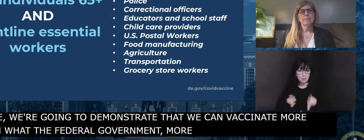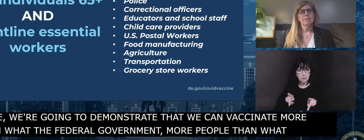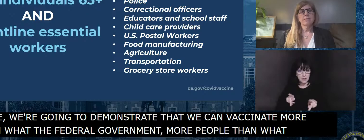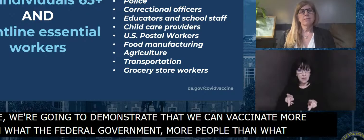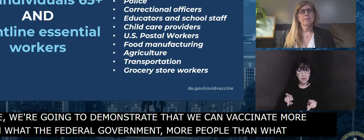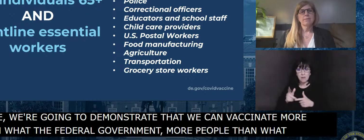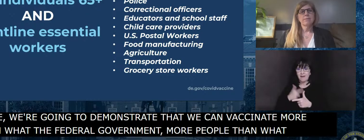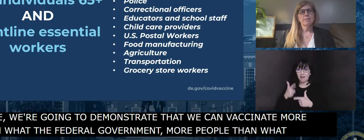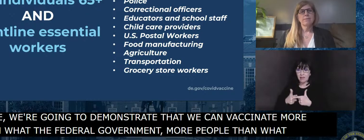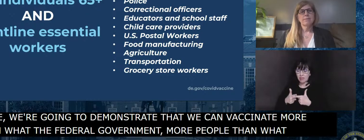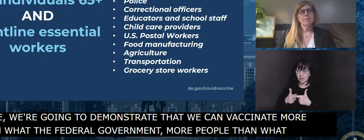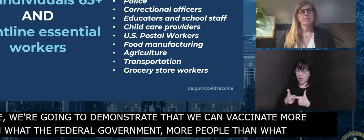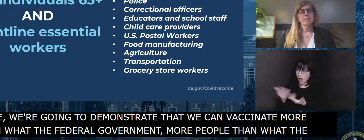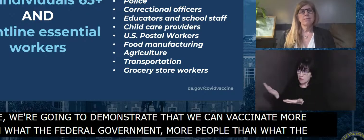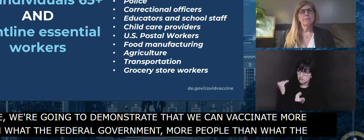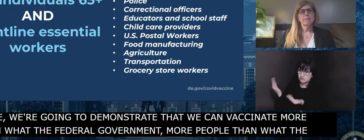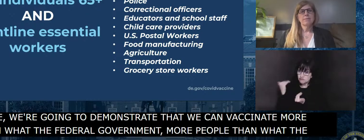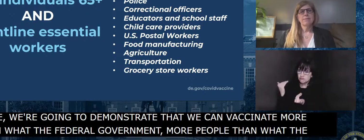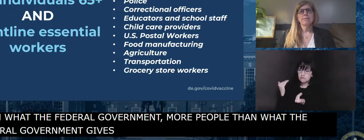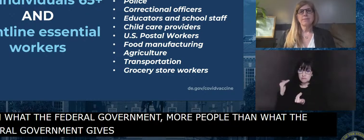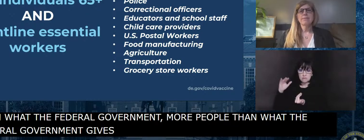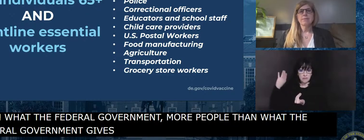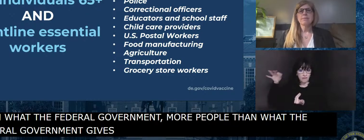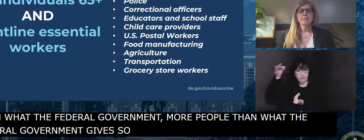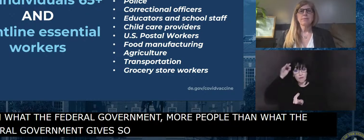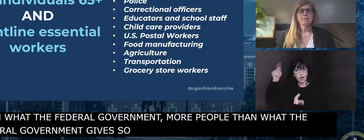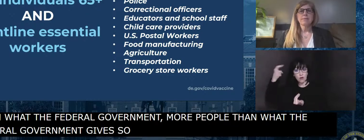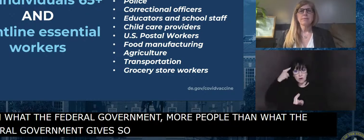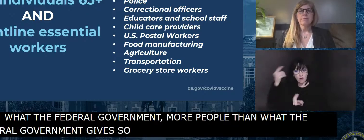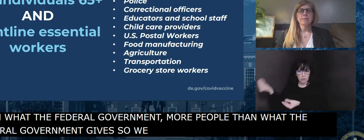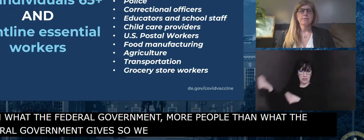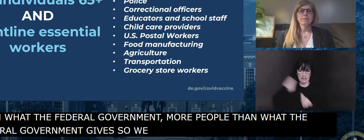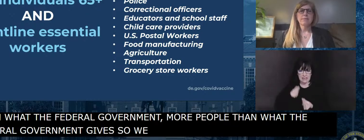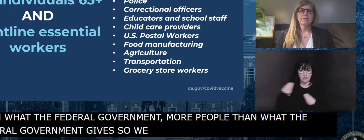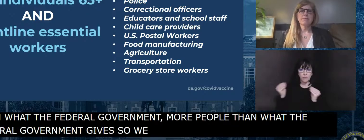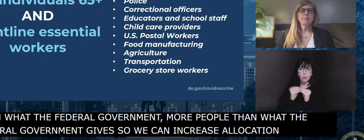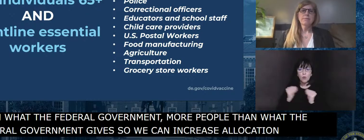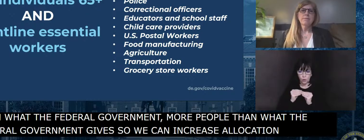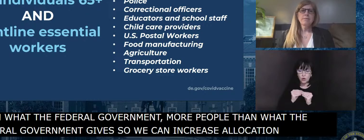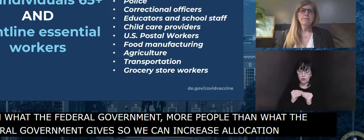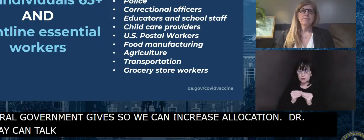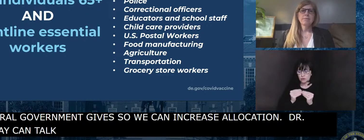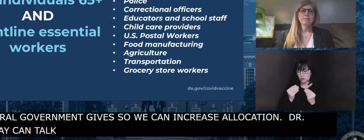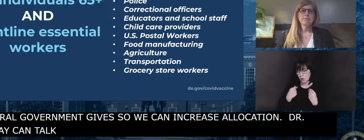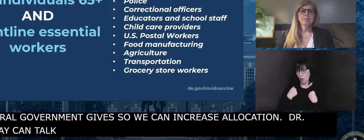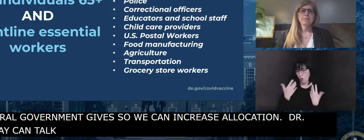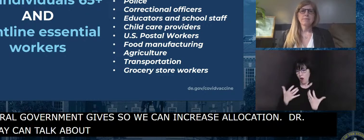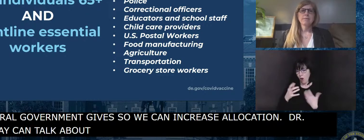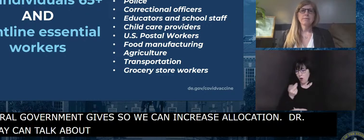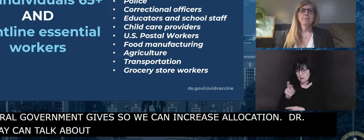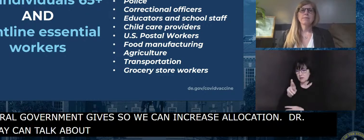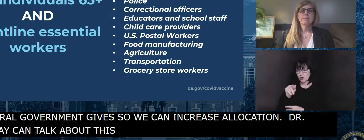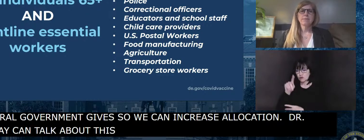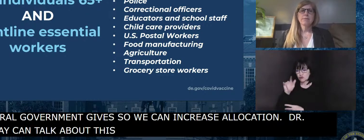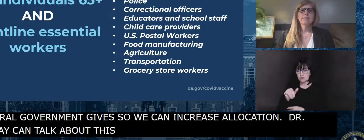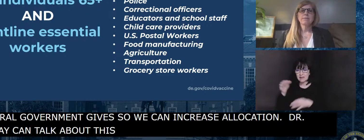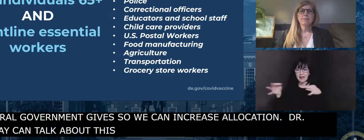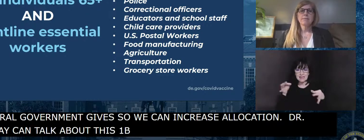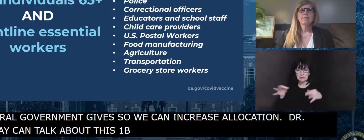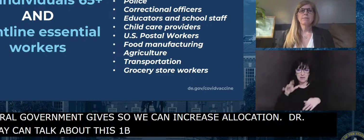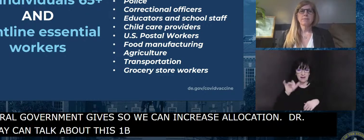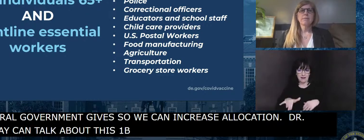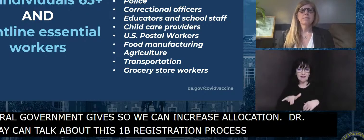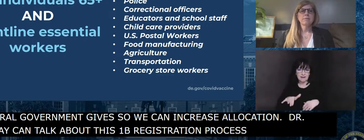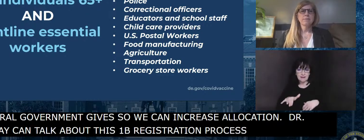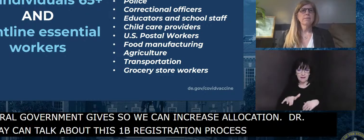increase our allocation. So Dr. Rattay can talk a little bit now about this 1B registration process. Obviously, it's